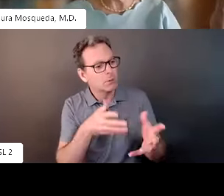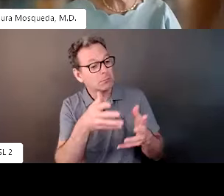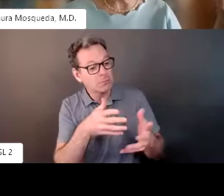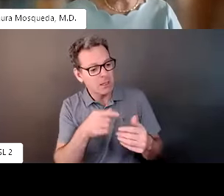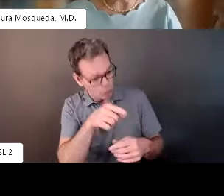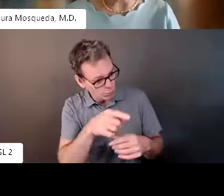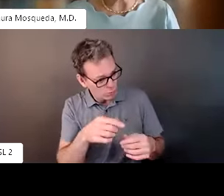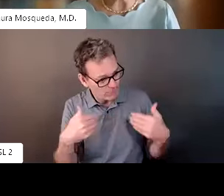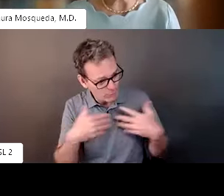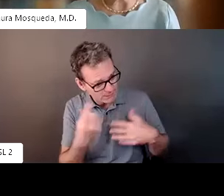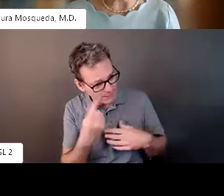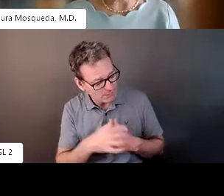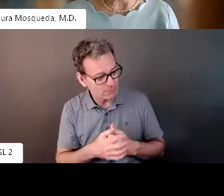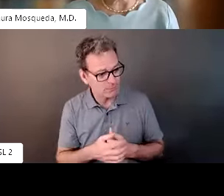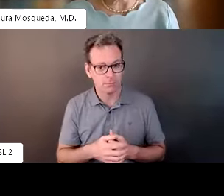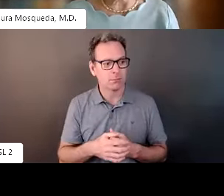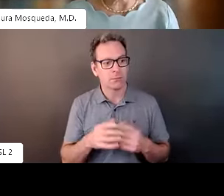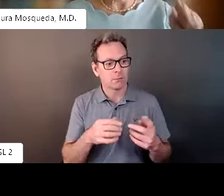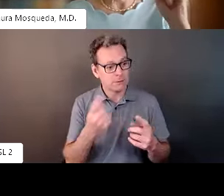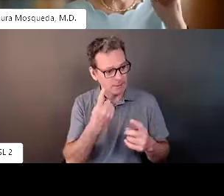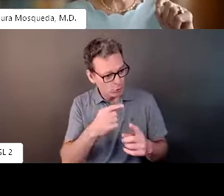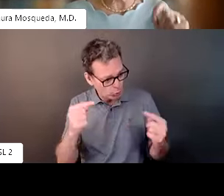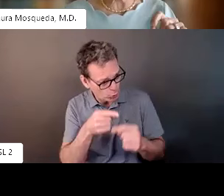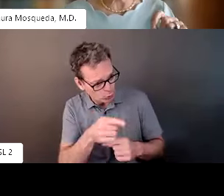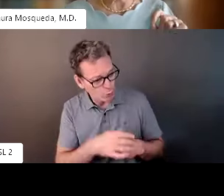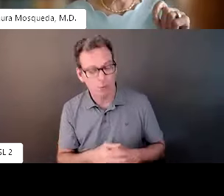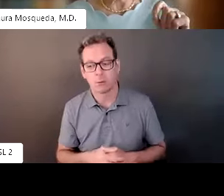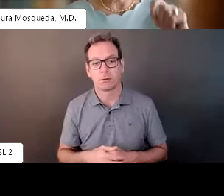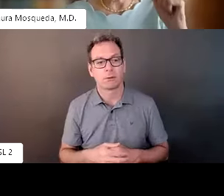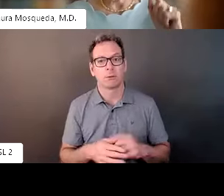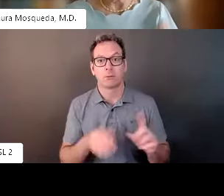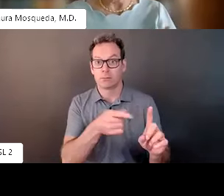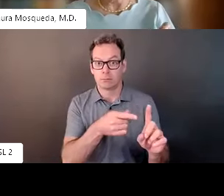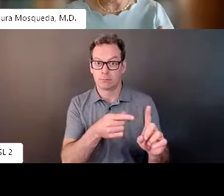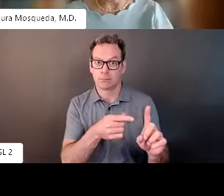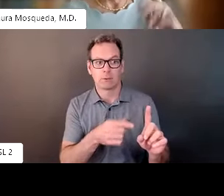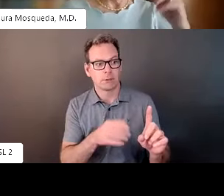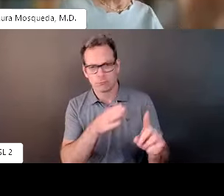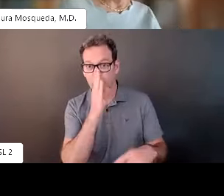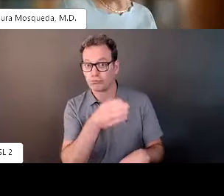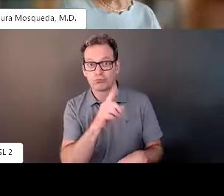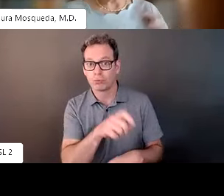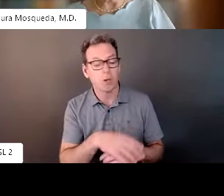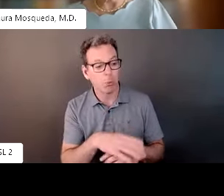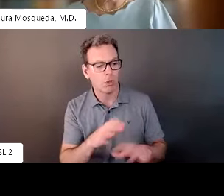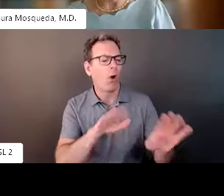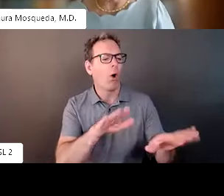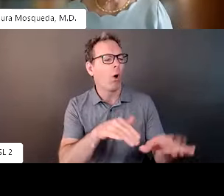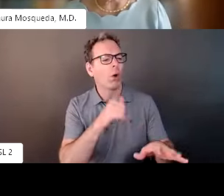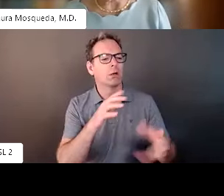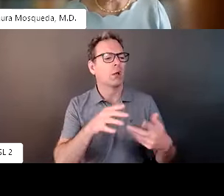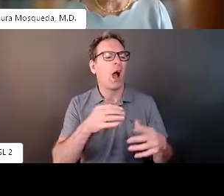Is anybody using your money without your permission? Very straightforward, calm, normalizing